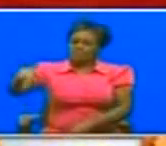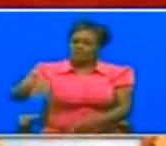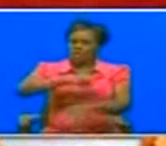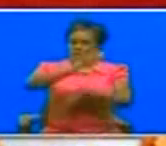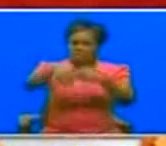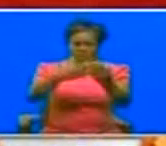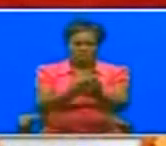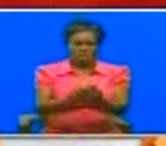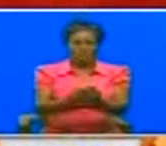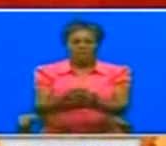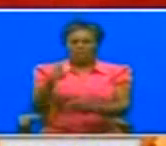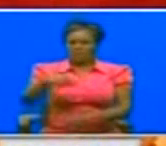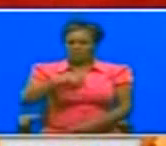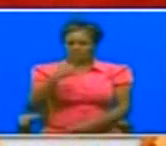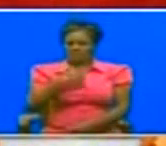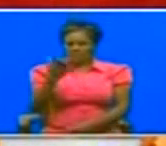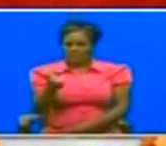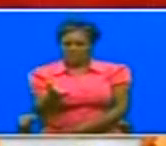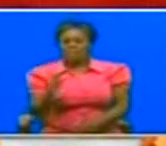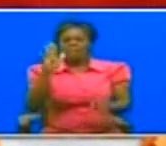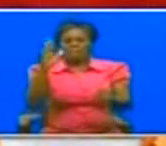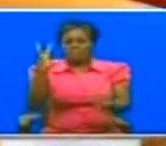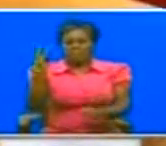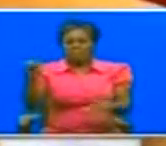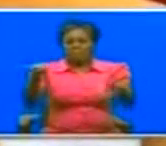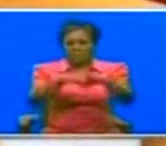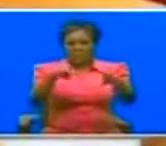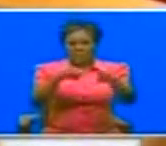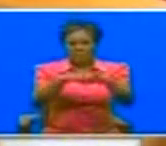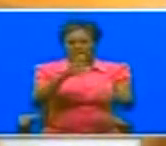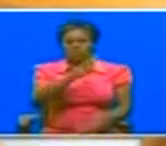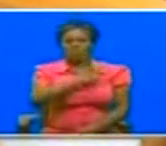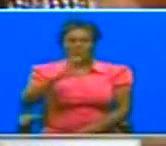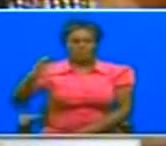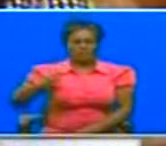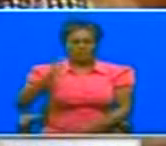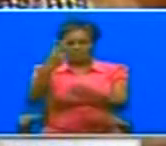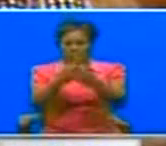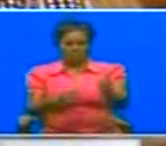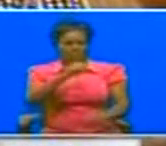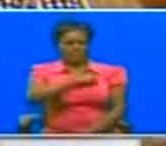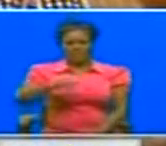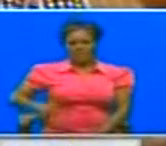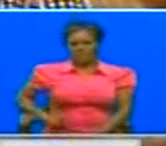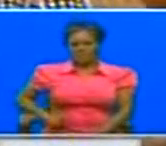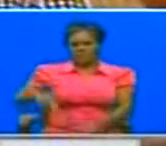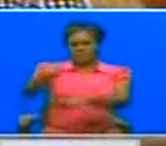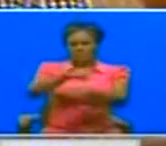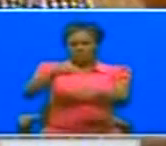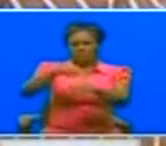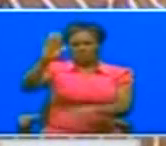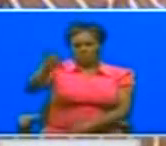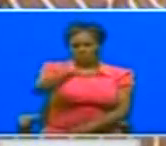However, as Ruto was touring the war-stricken zone, members of a joint committee on national cohesion from both the Senate and National Assembly were in